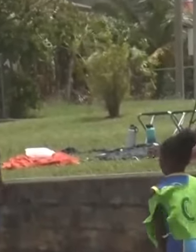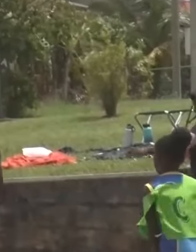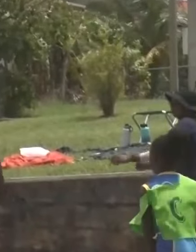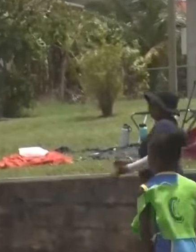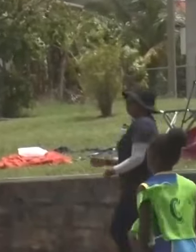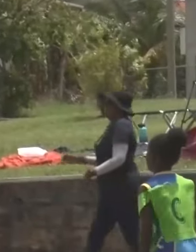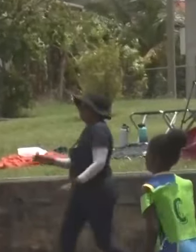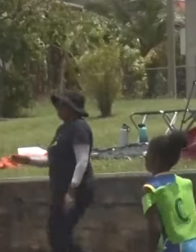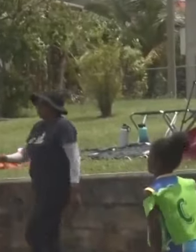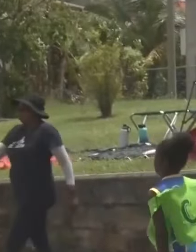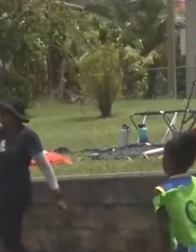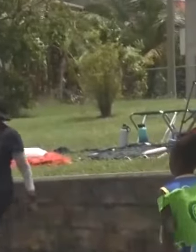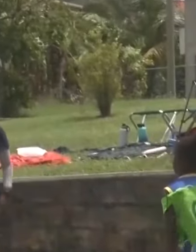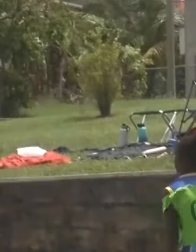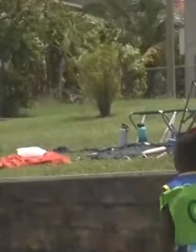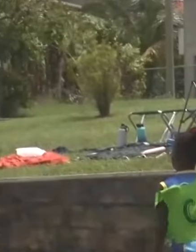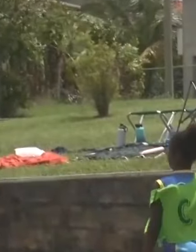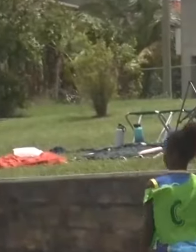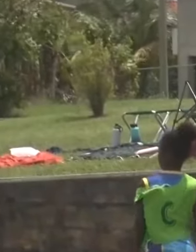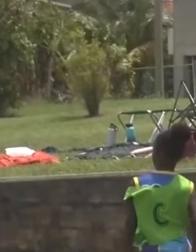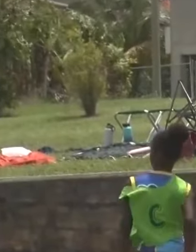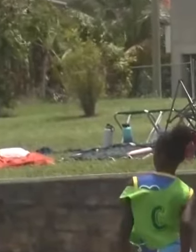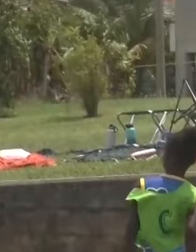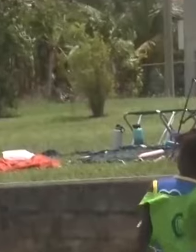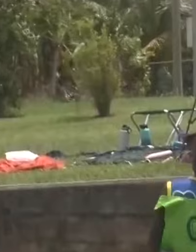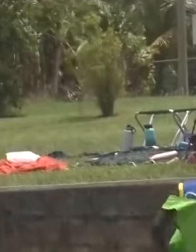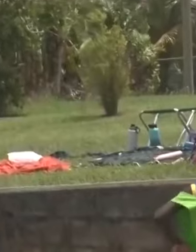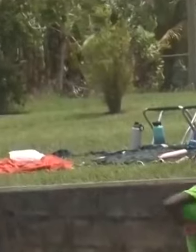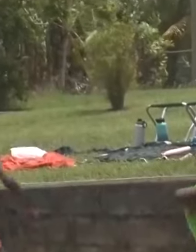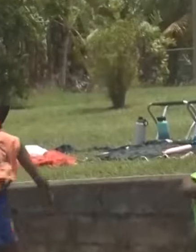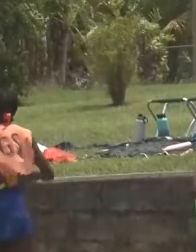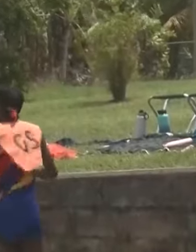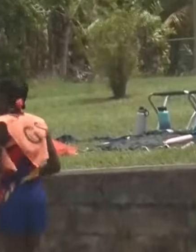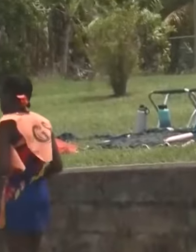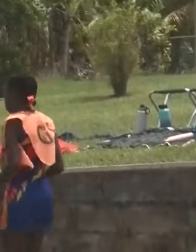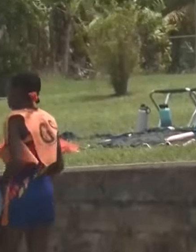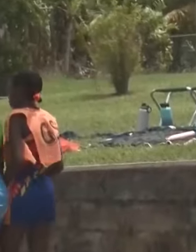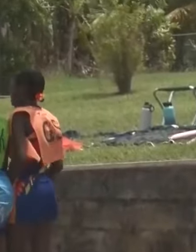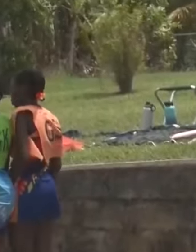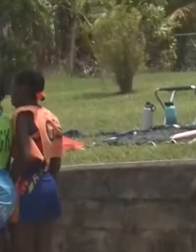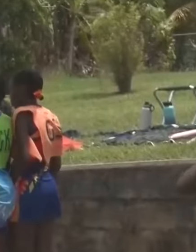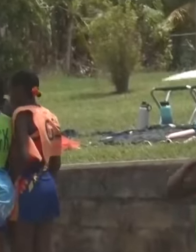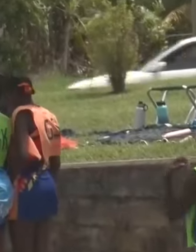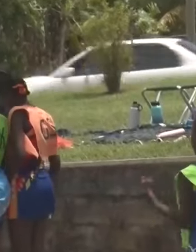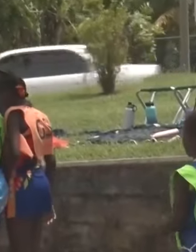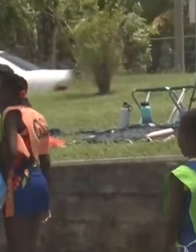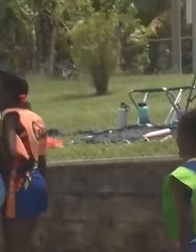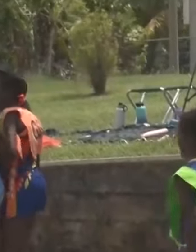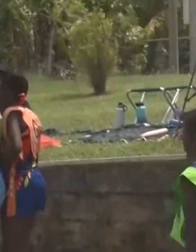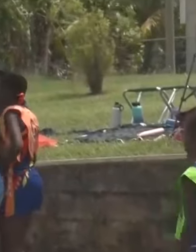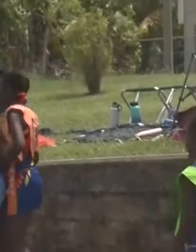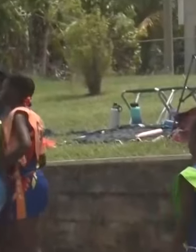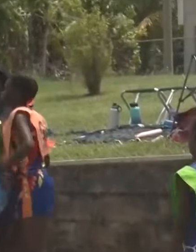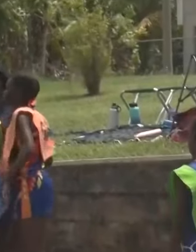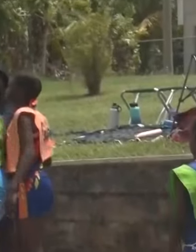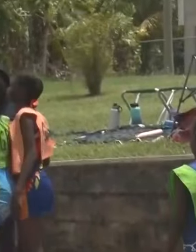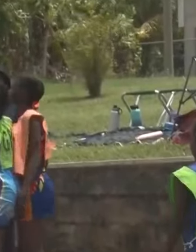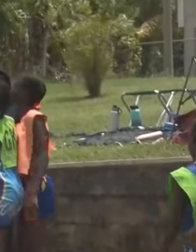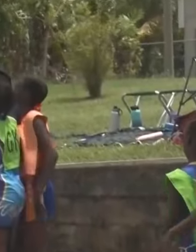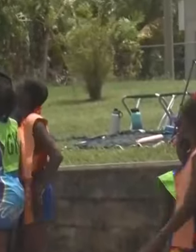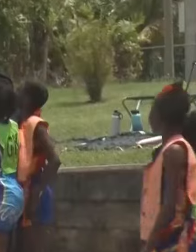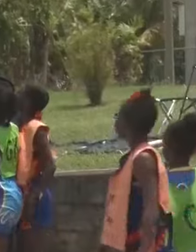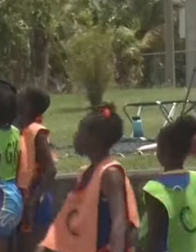into a lopsided affair as Shirley Chisholm took full control of the match, winning 7-3. Anmar Goodrich